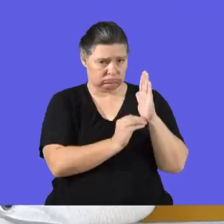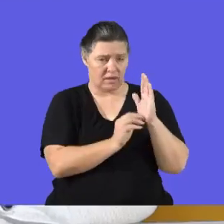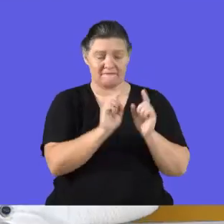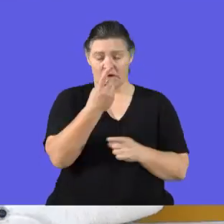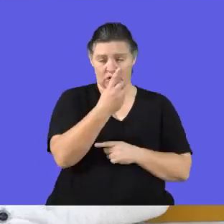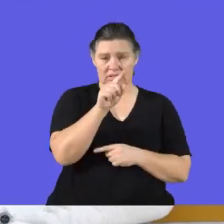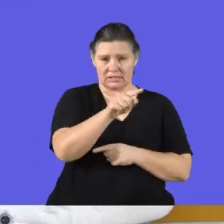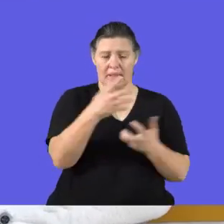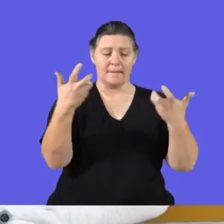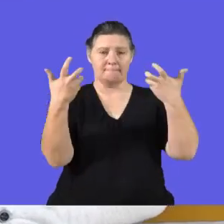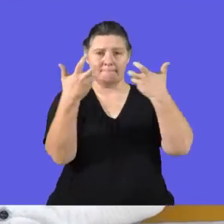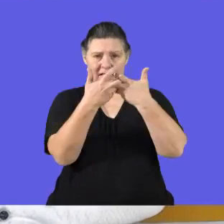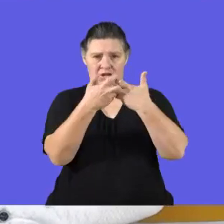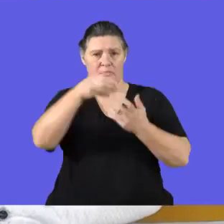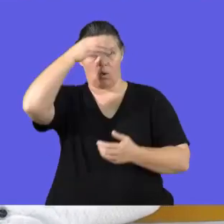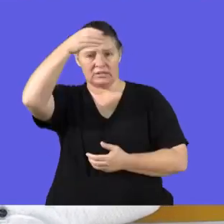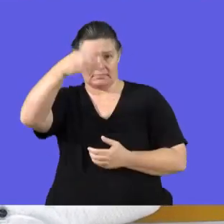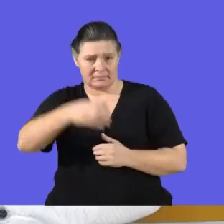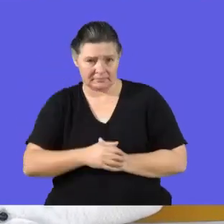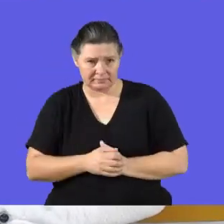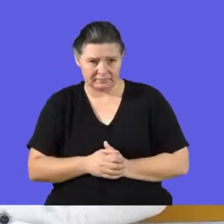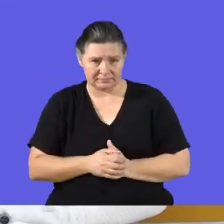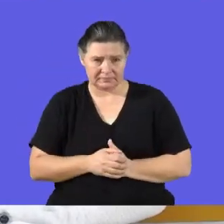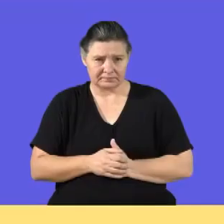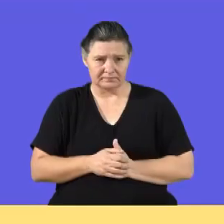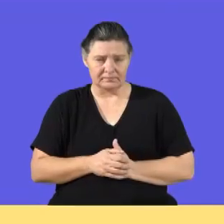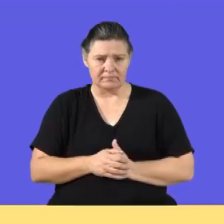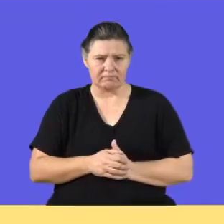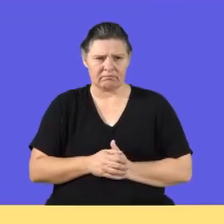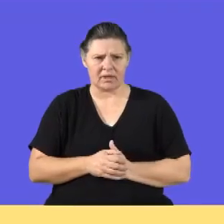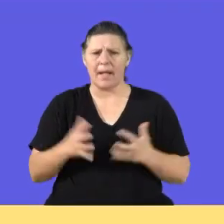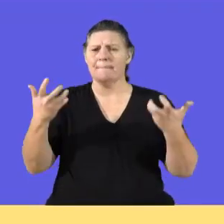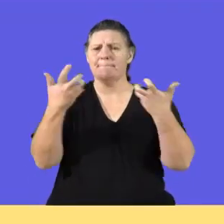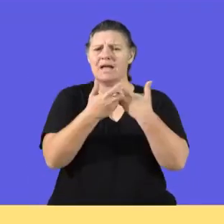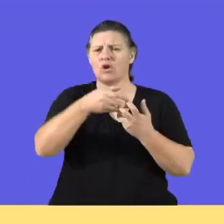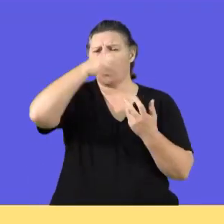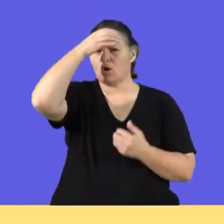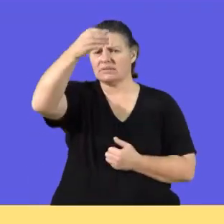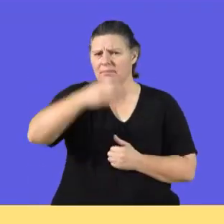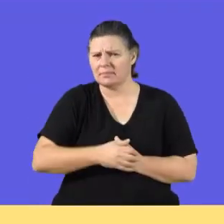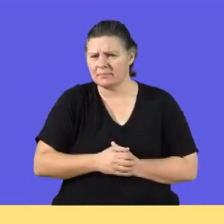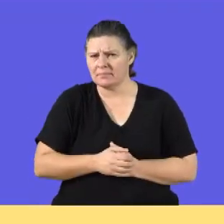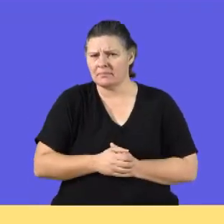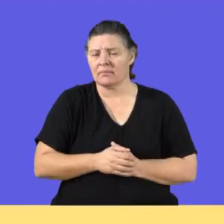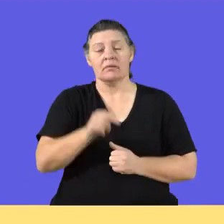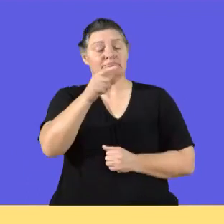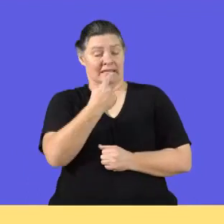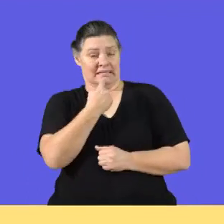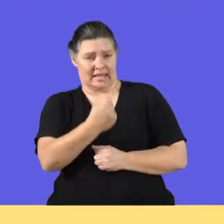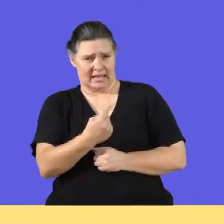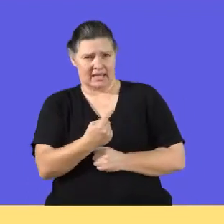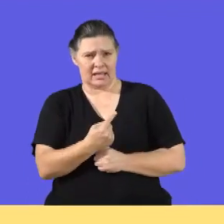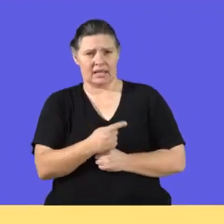Please write the first one as matching concept. Matching concept. What is the matching concept?